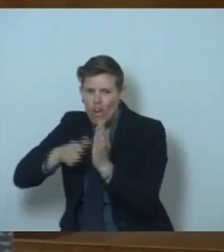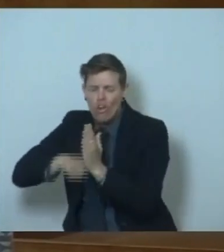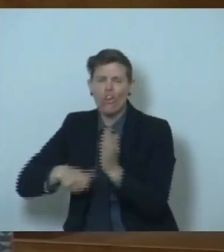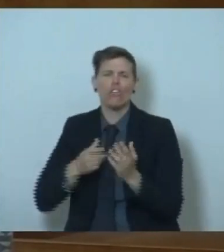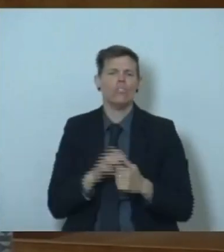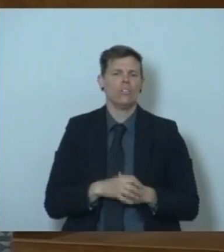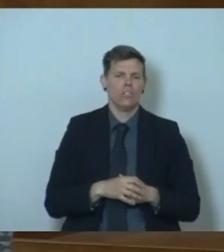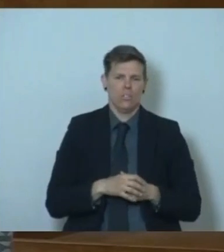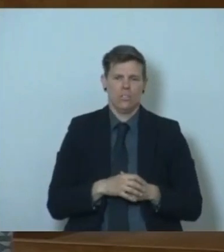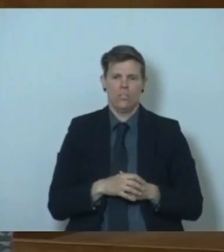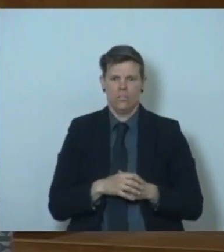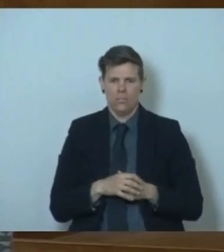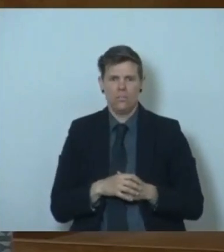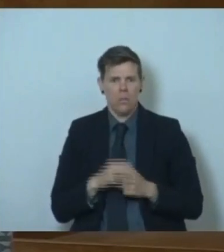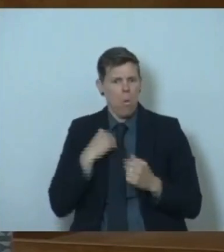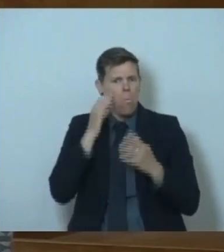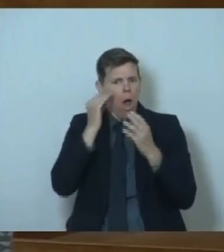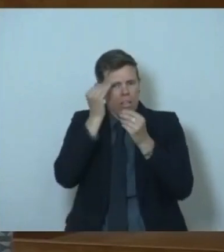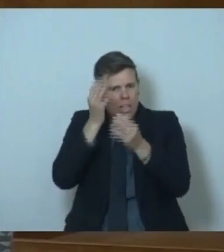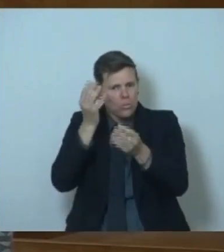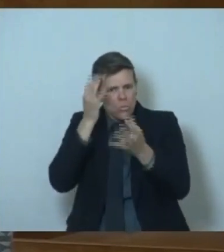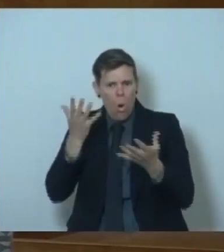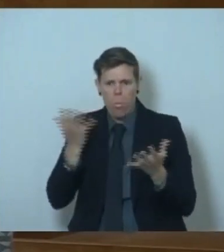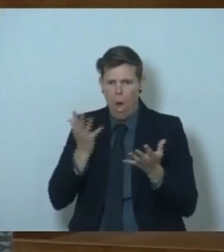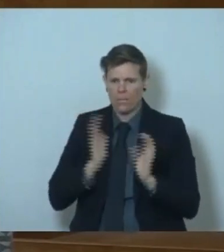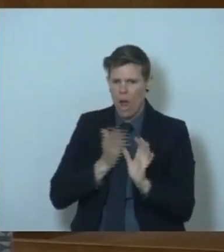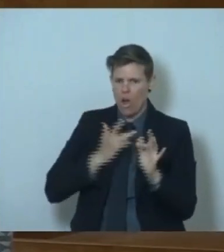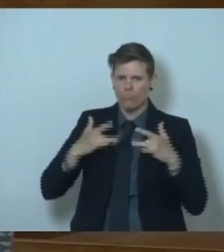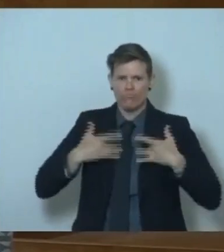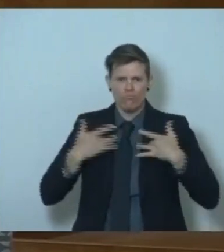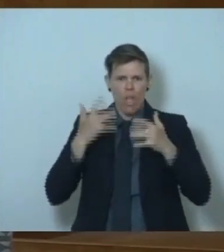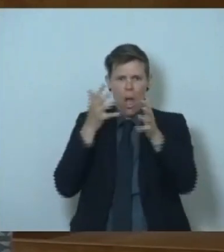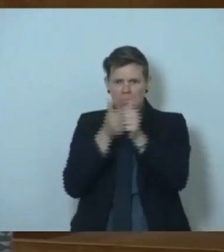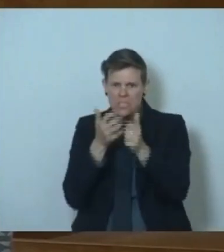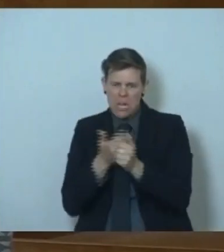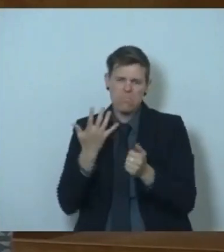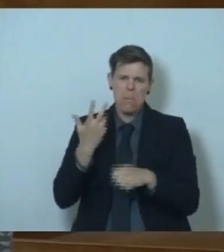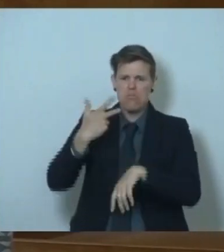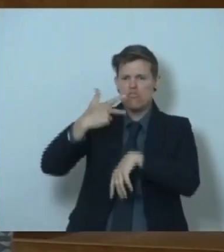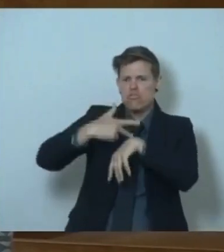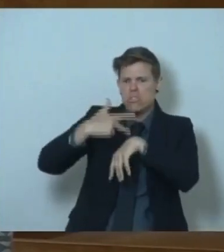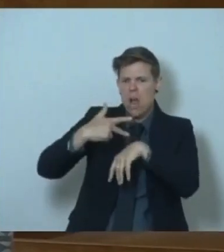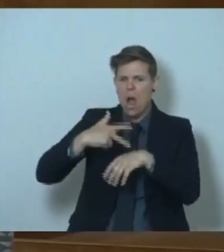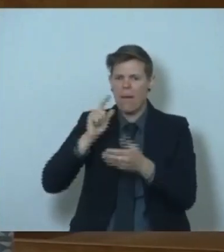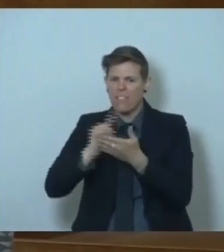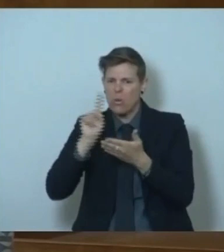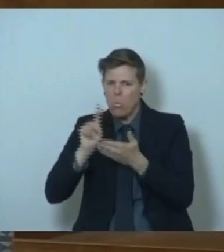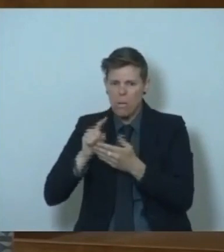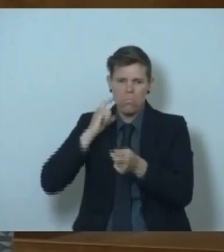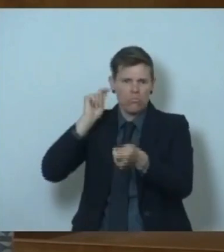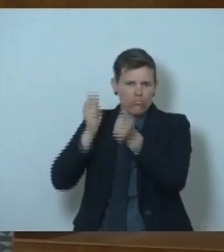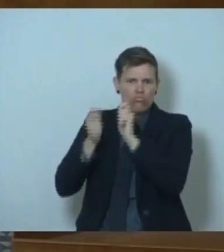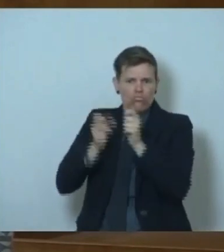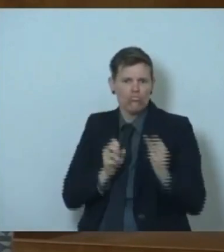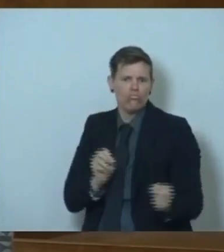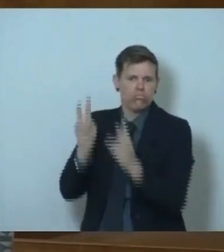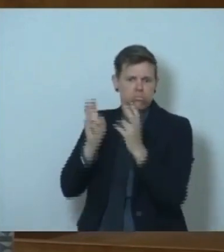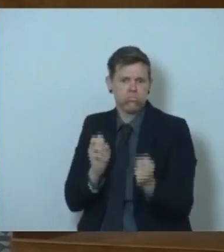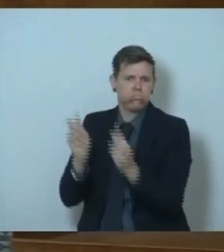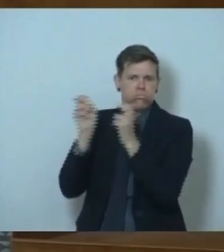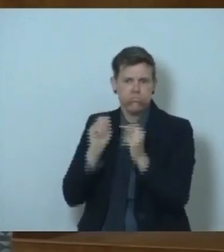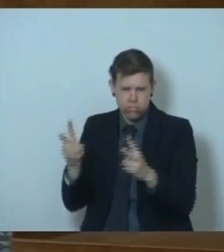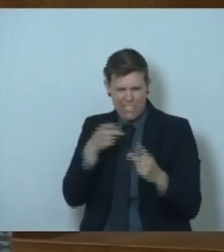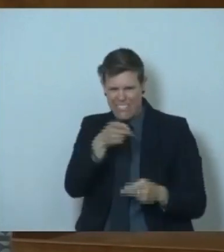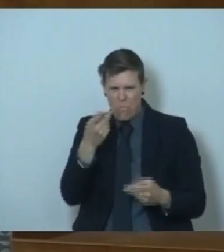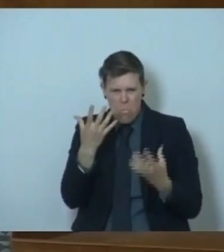3 times a week as well. So you'll be able to look at that, see that more. And if you have data questions or are concerned that we might be using